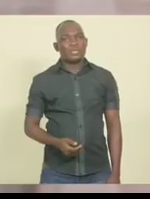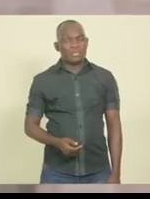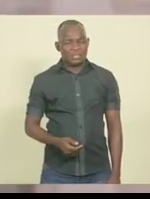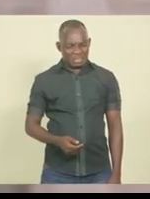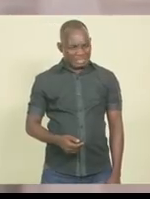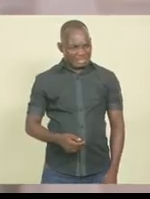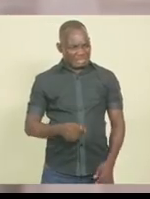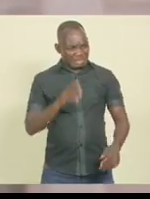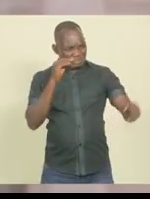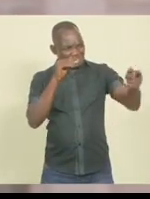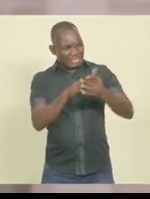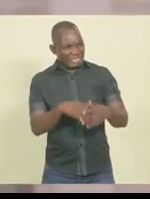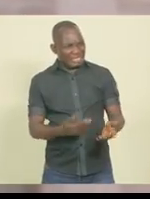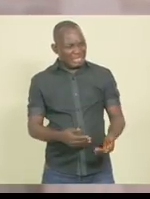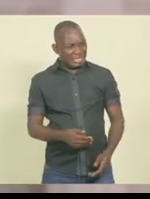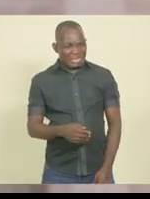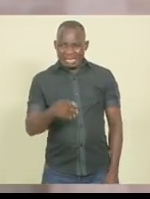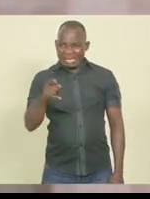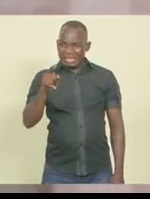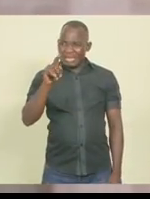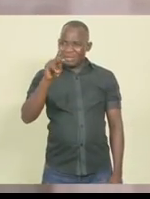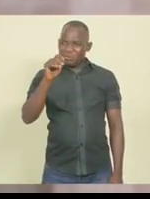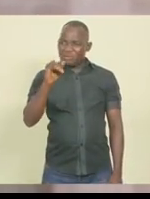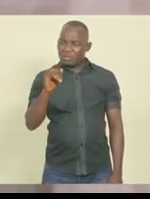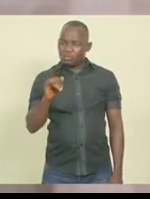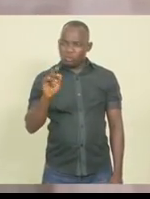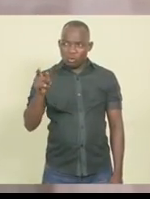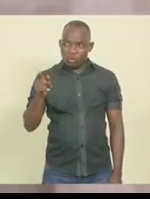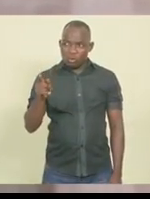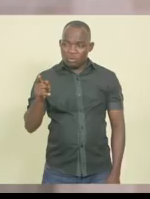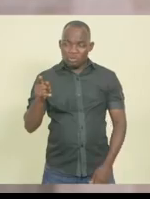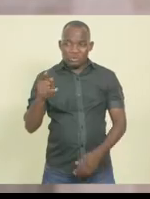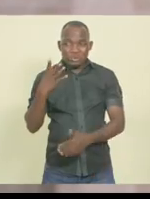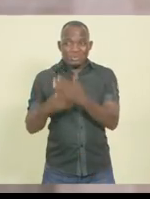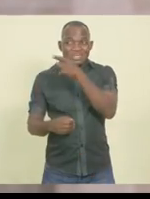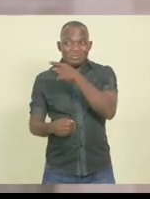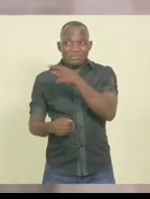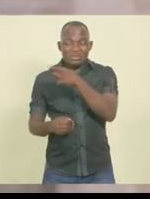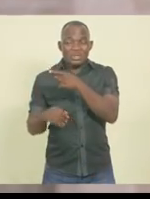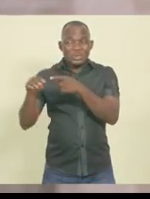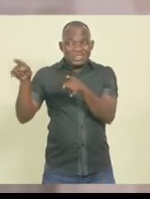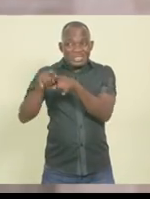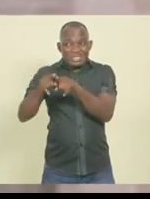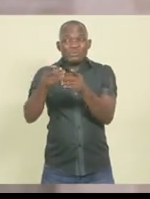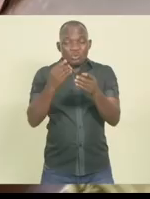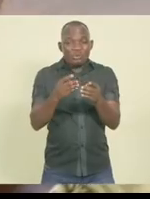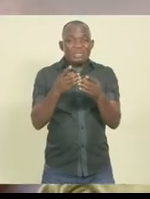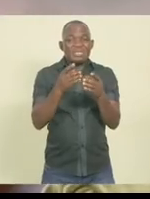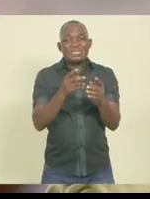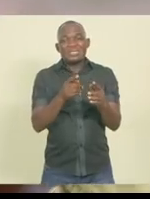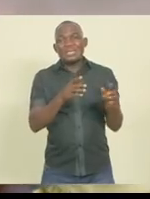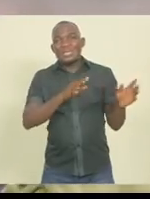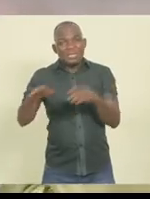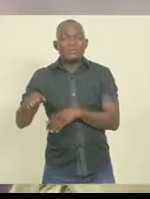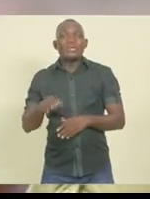And what about that one again? Look, don't tell me you started missing him. You were the same one who wanted to leave. You can't